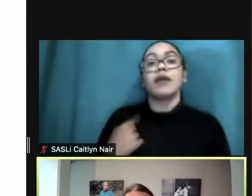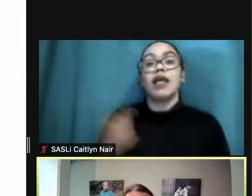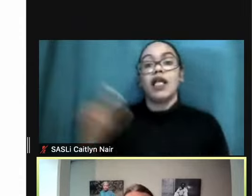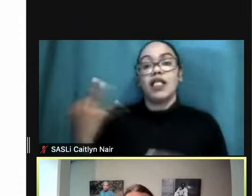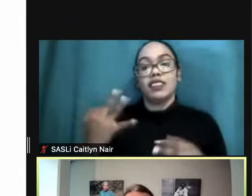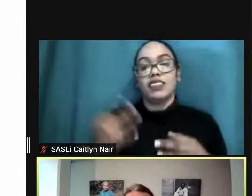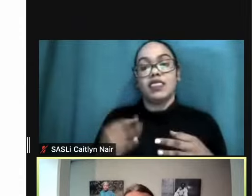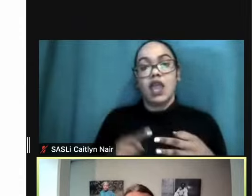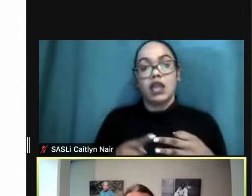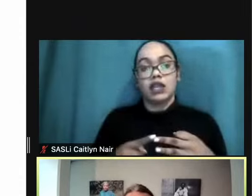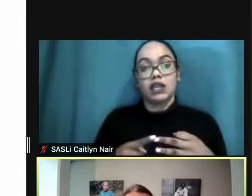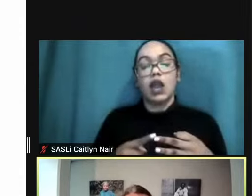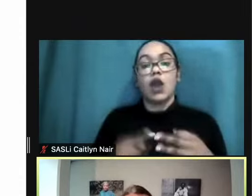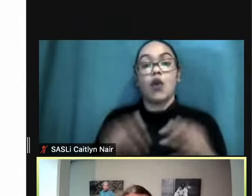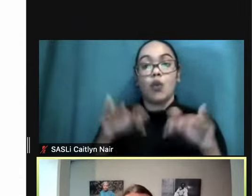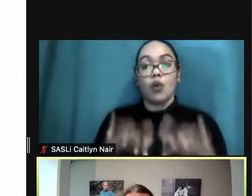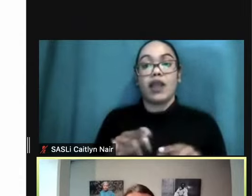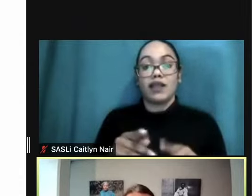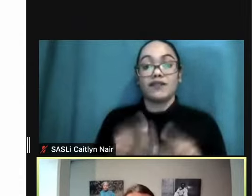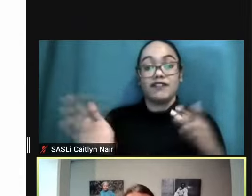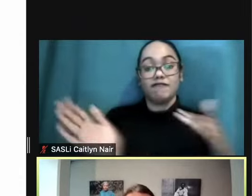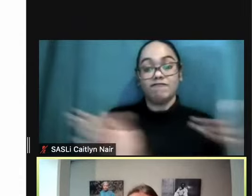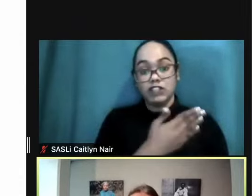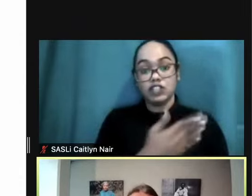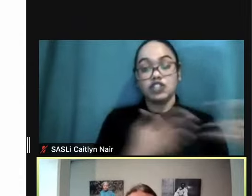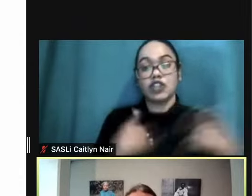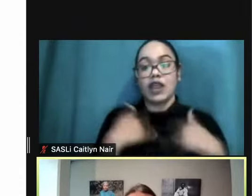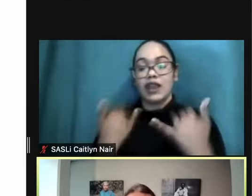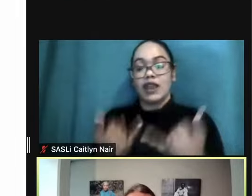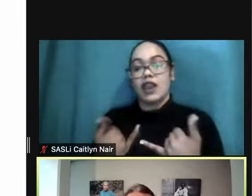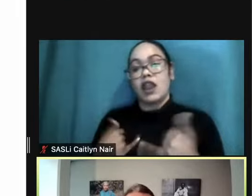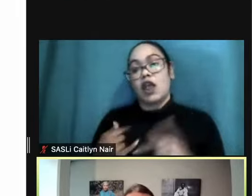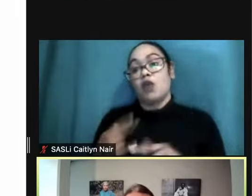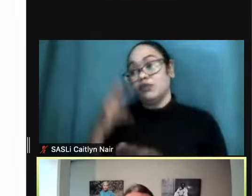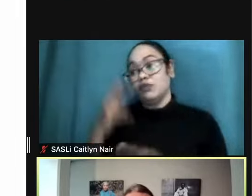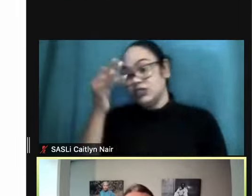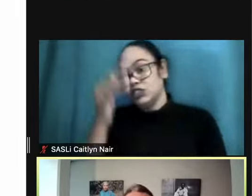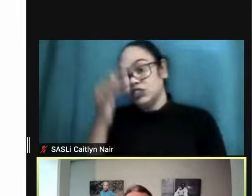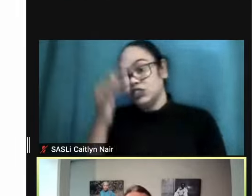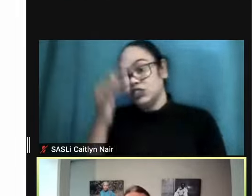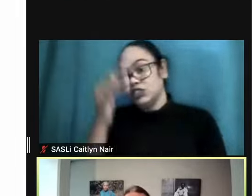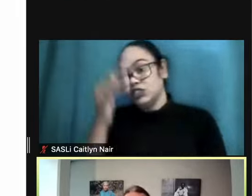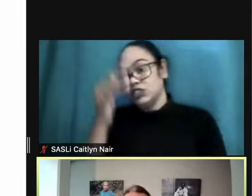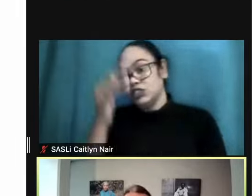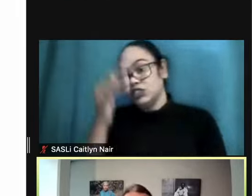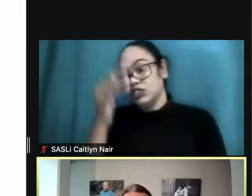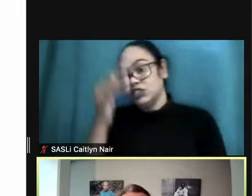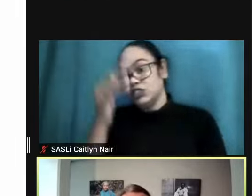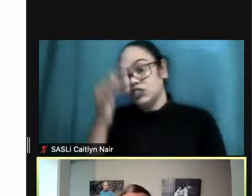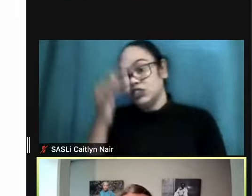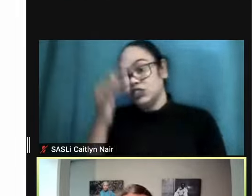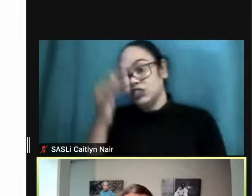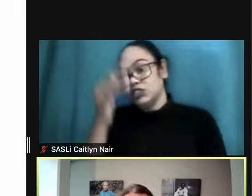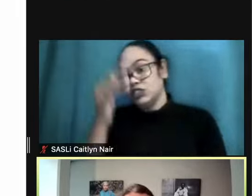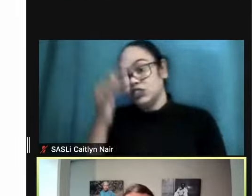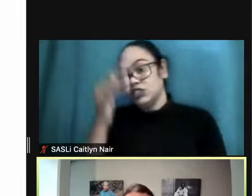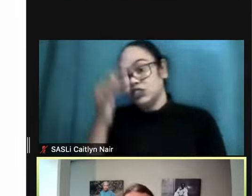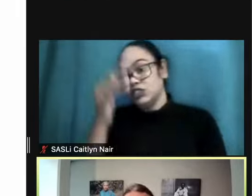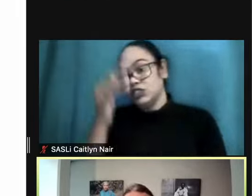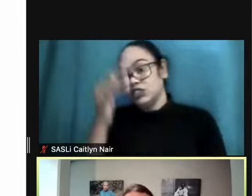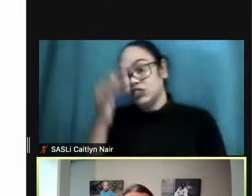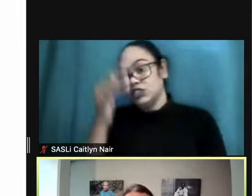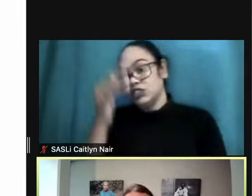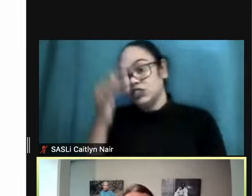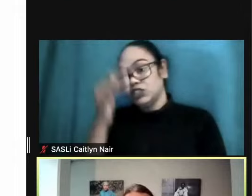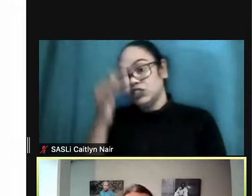Delta. Many of the mutations are of concern, as we highlighted, for immune evasion and